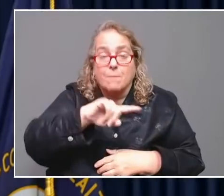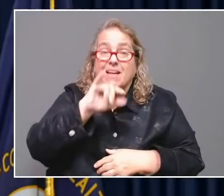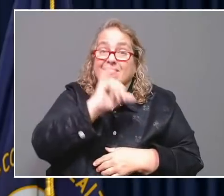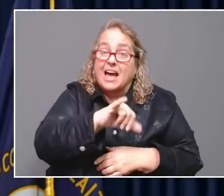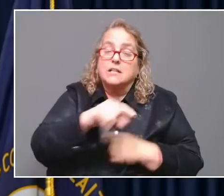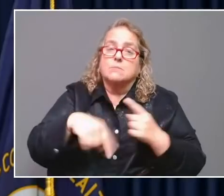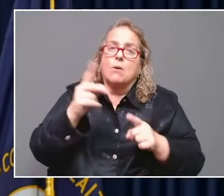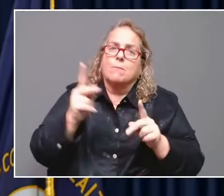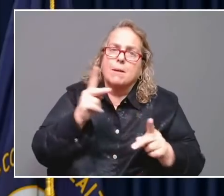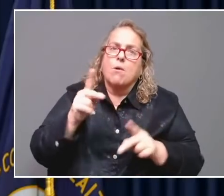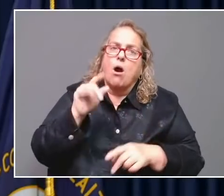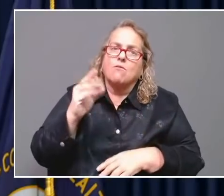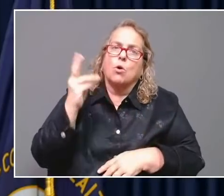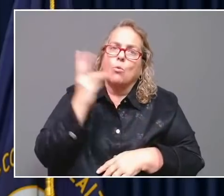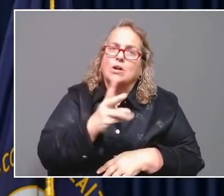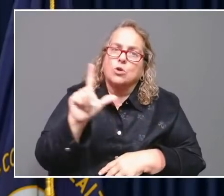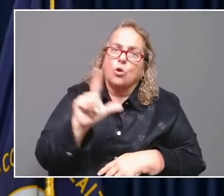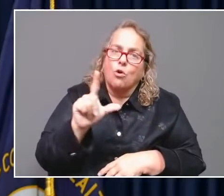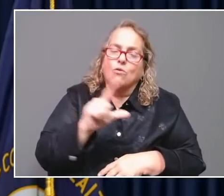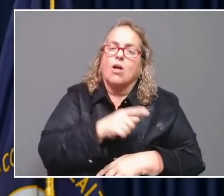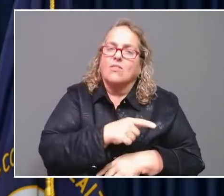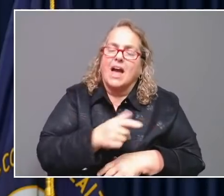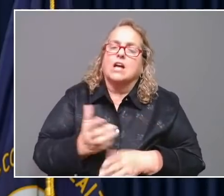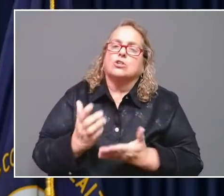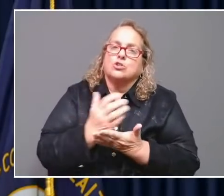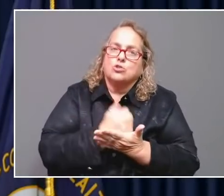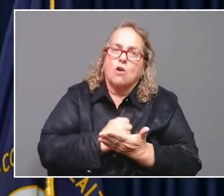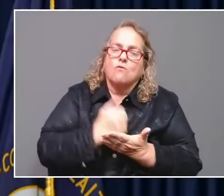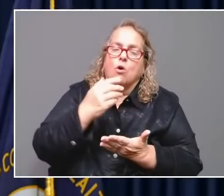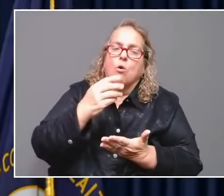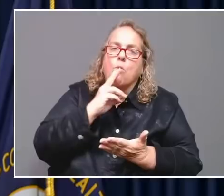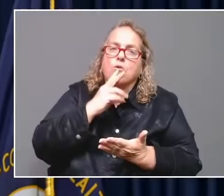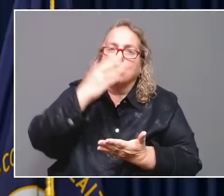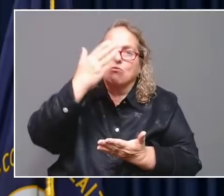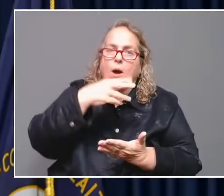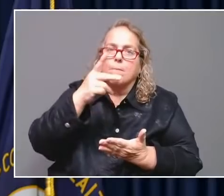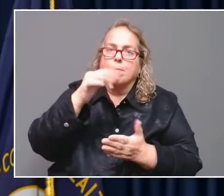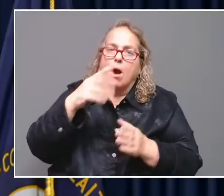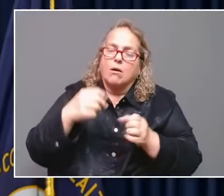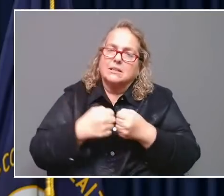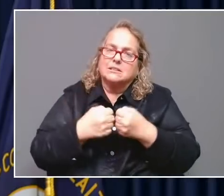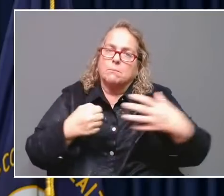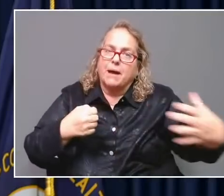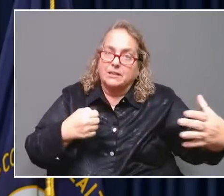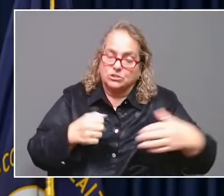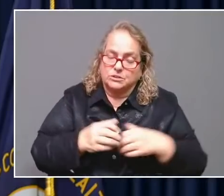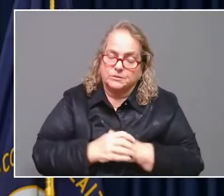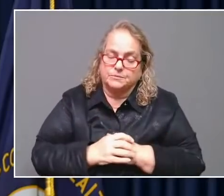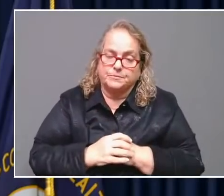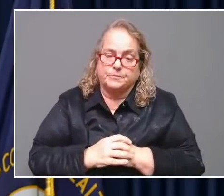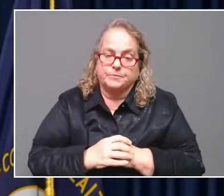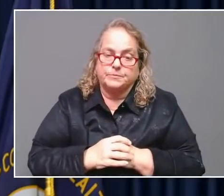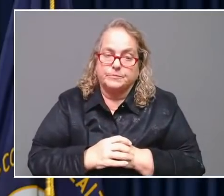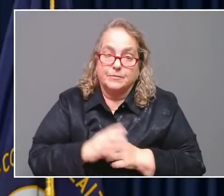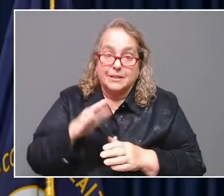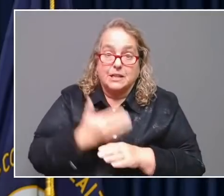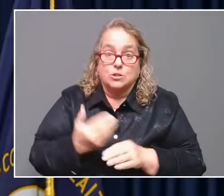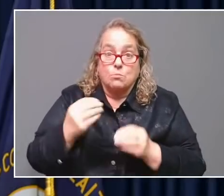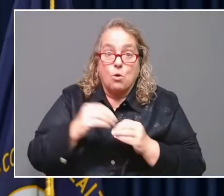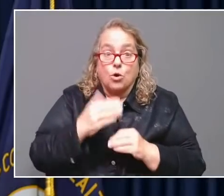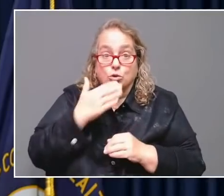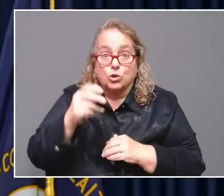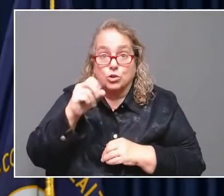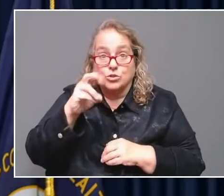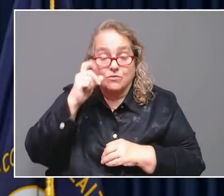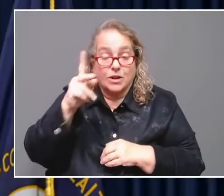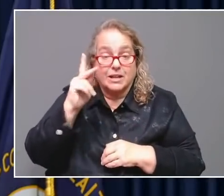and I think they deserve Waterfront Park extended to them. All right, next, more good news for Kentucky. Federal sources